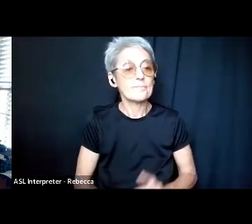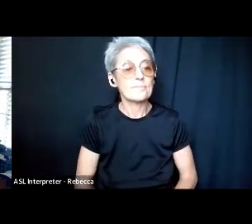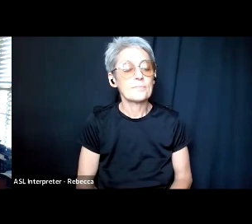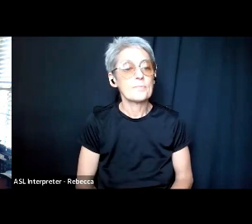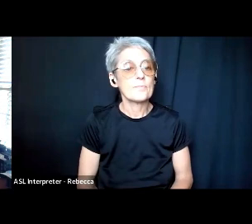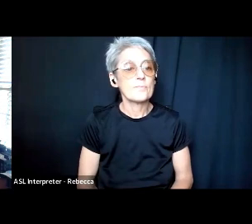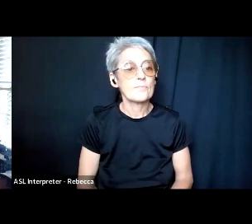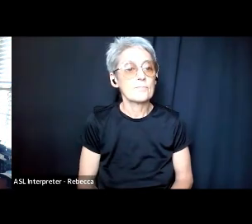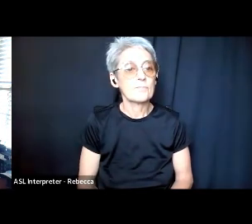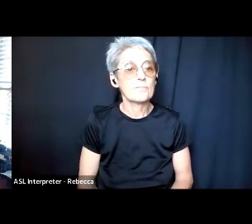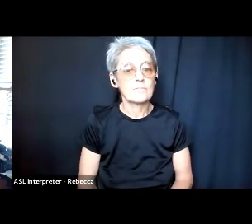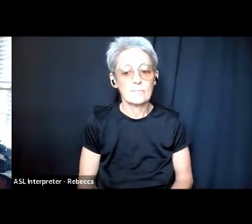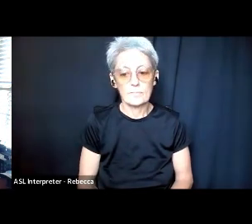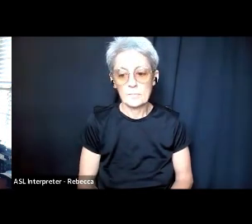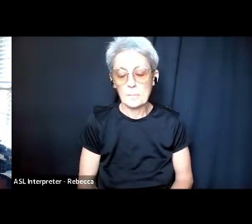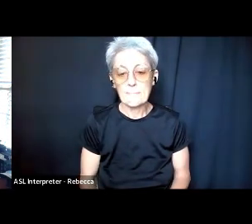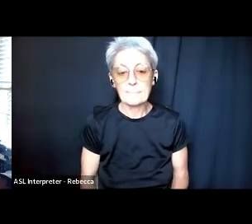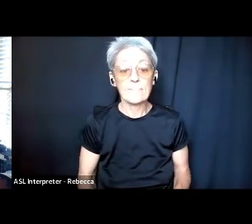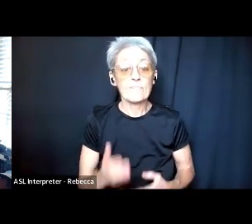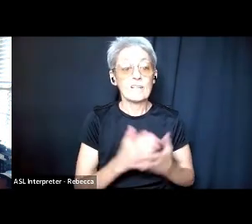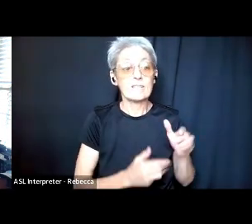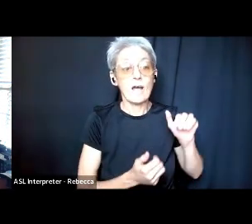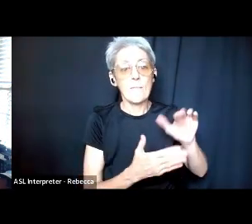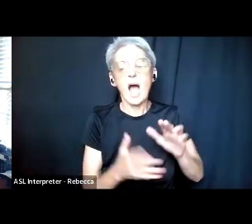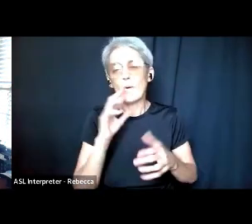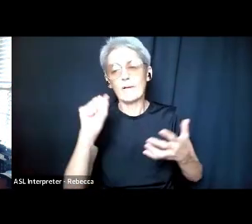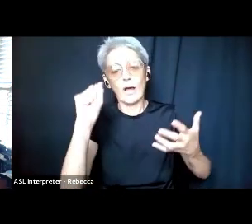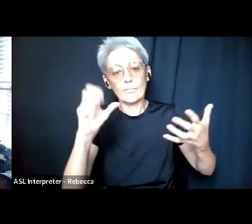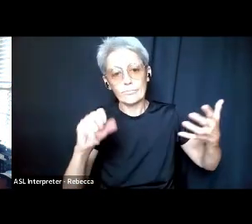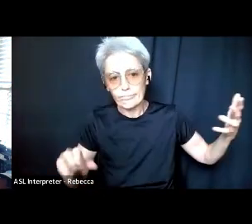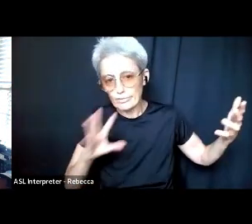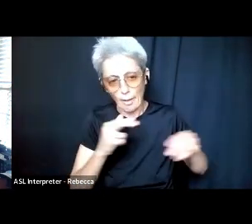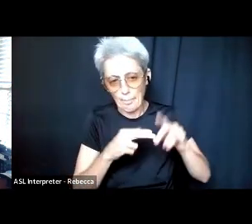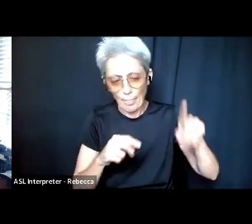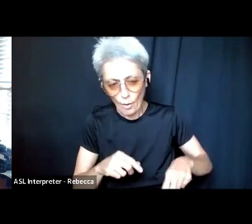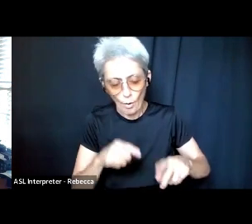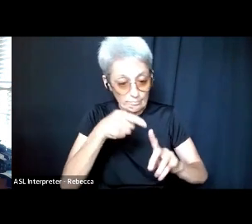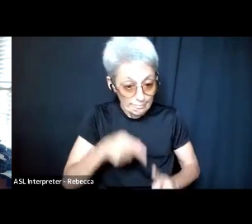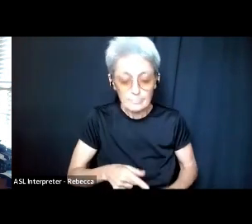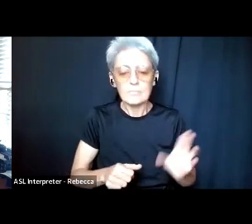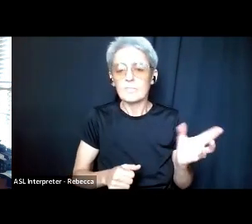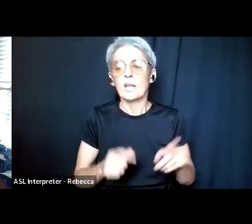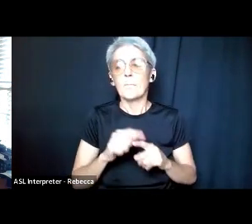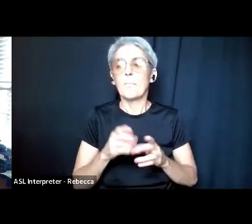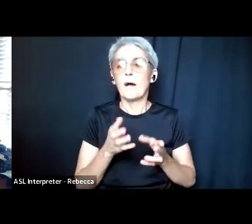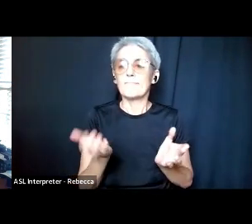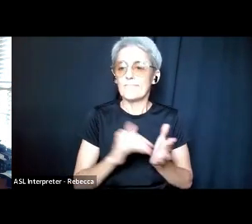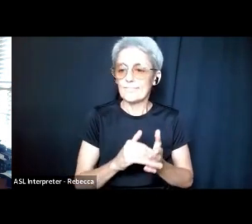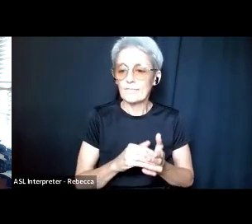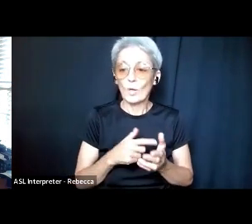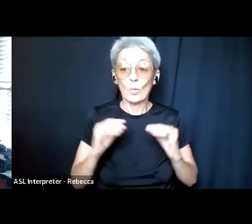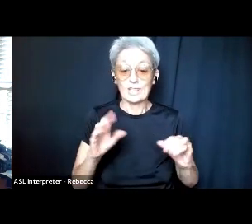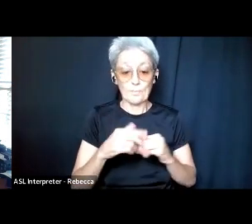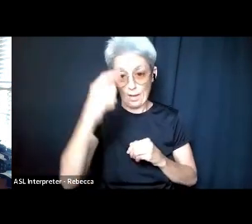Again, some of the techniques that we use, not going to read these to you. We teach people about the biology of the brain.